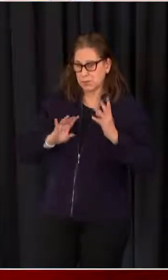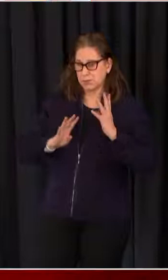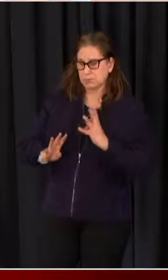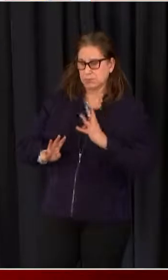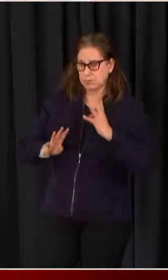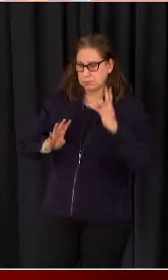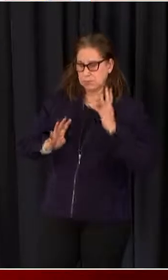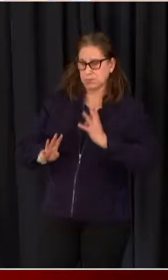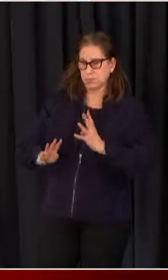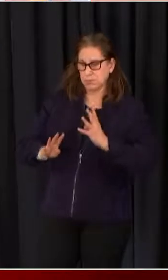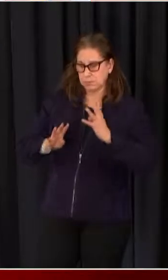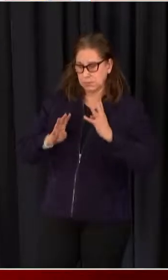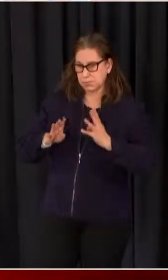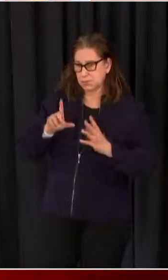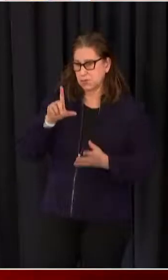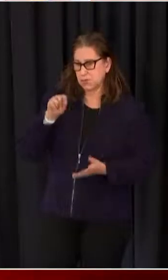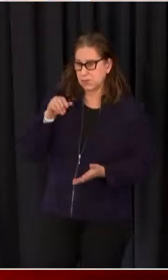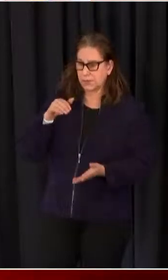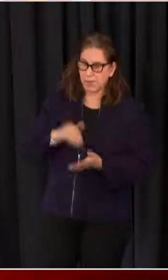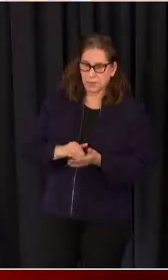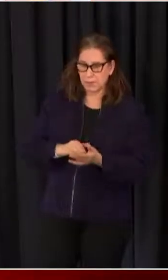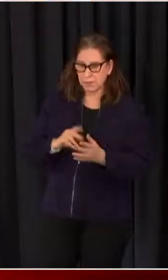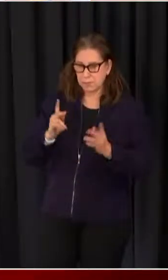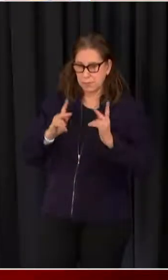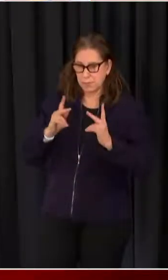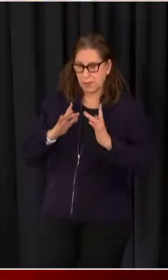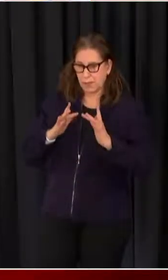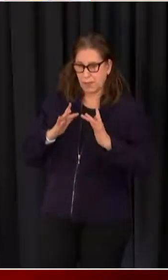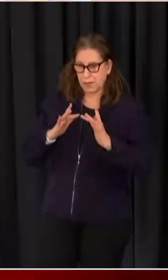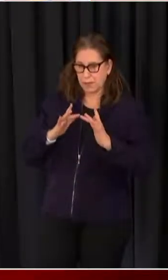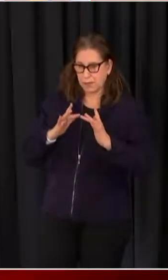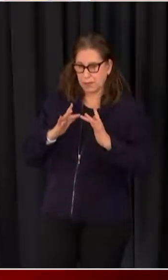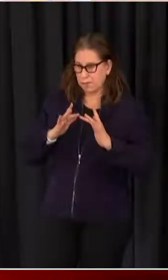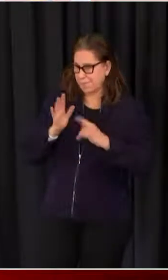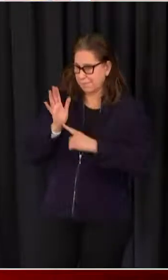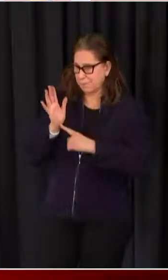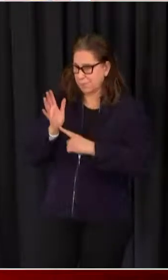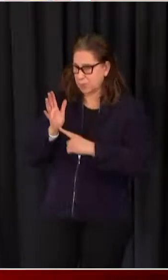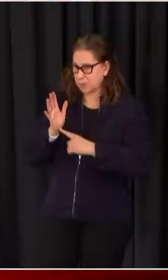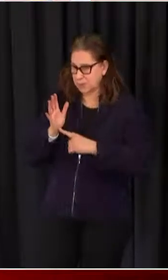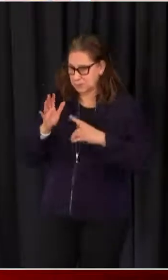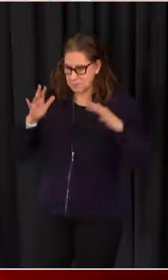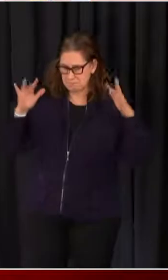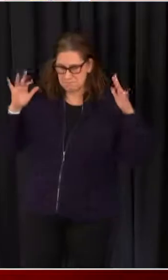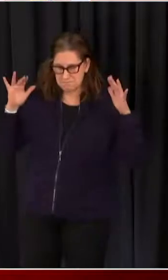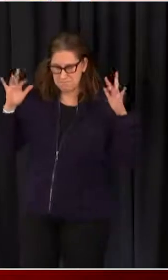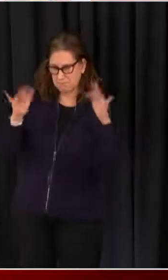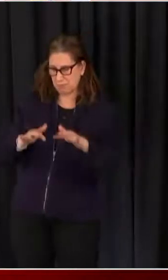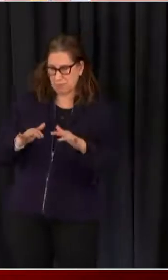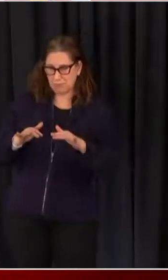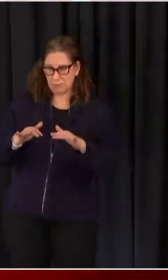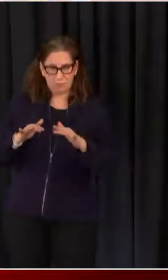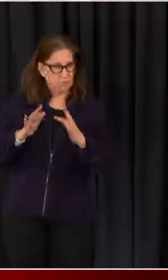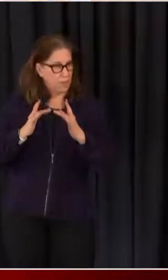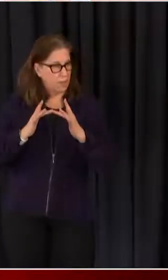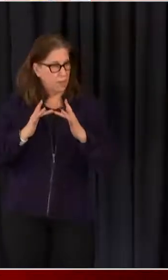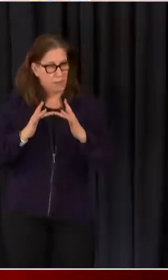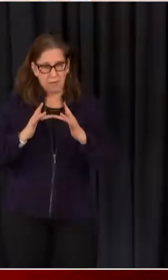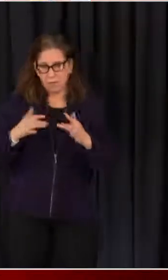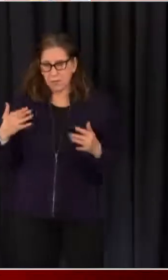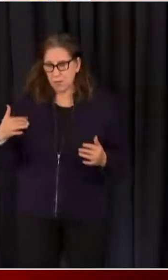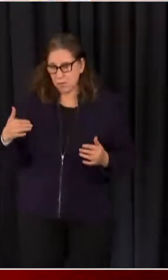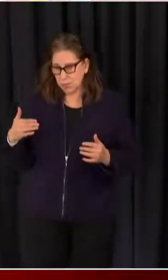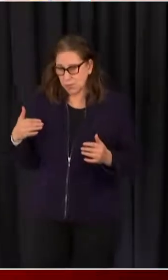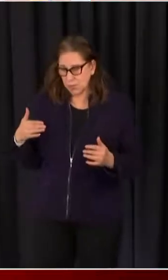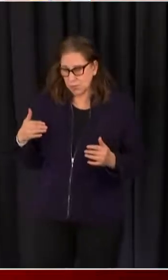20,000 all trying to do one thing at the same time in 5 minutes, right, of time. And so caught the Microsoft